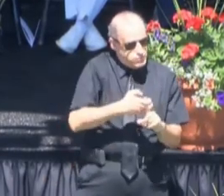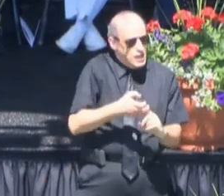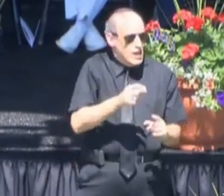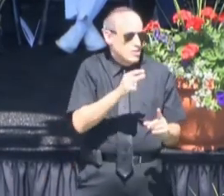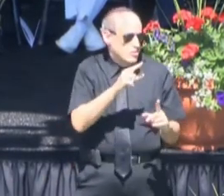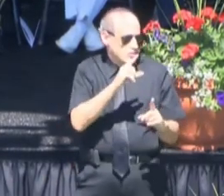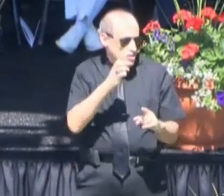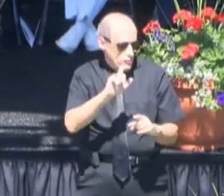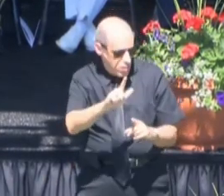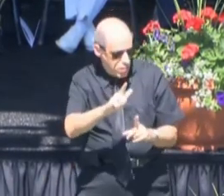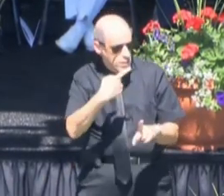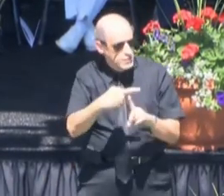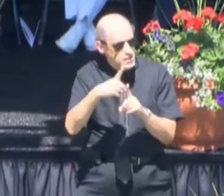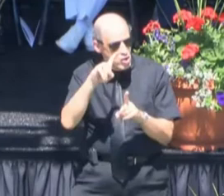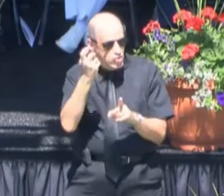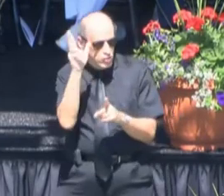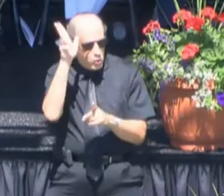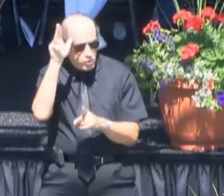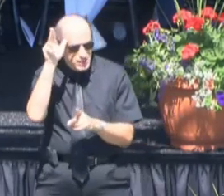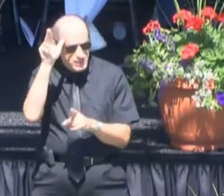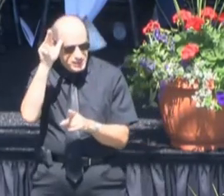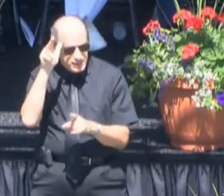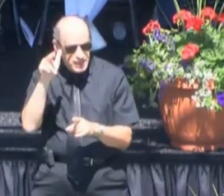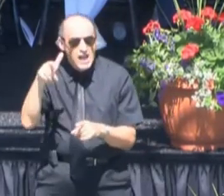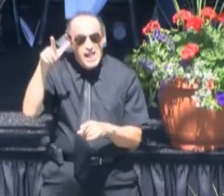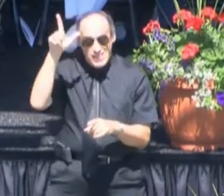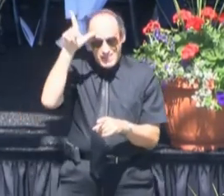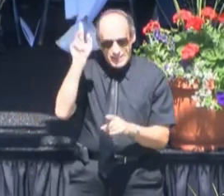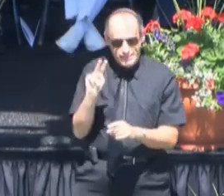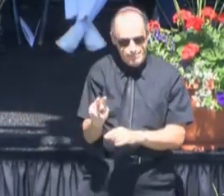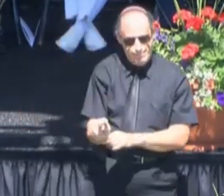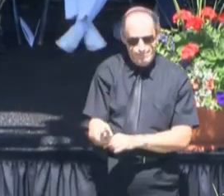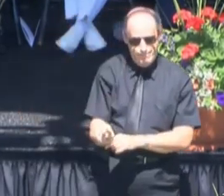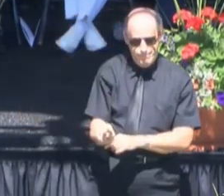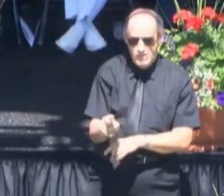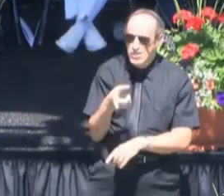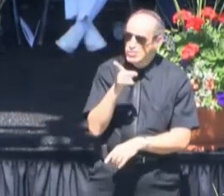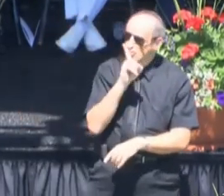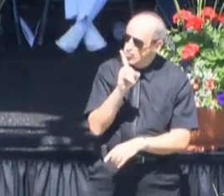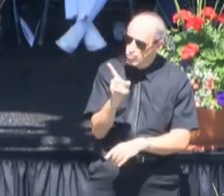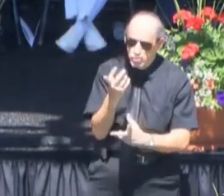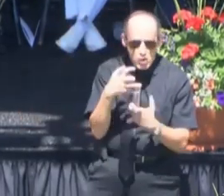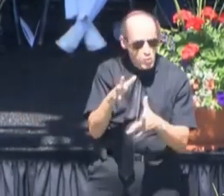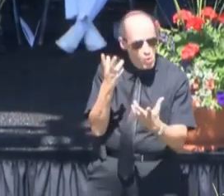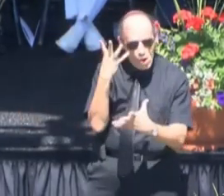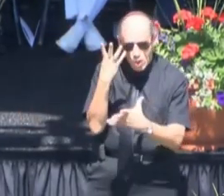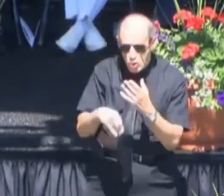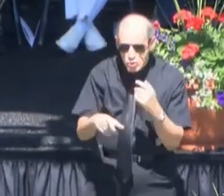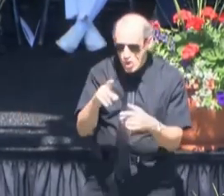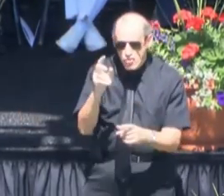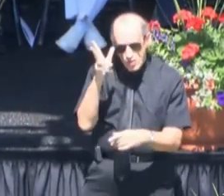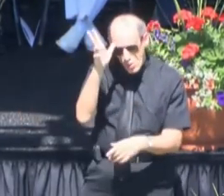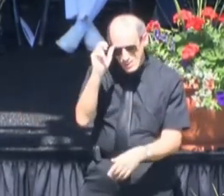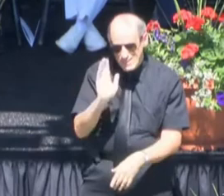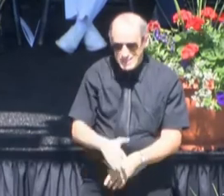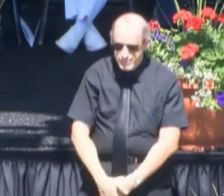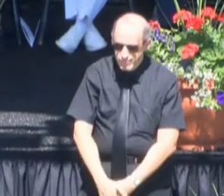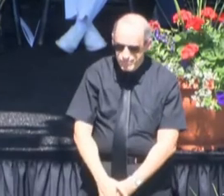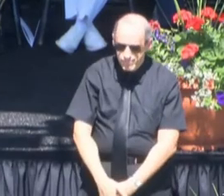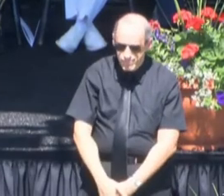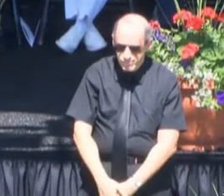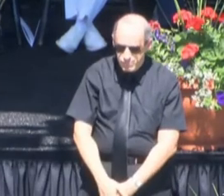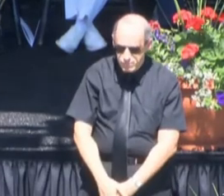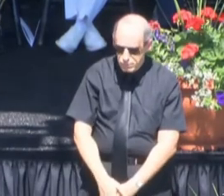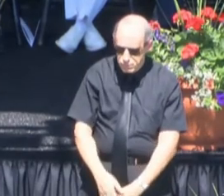horses. Upon hearing the news, Lincoln said, "Sure hate to lose those 100 horses."